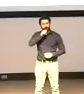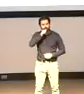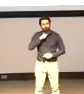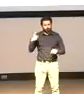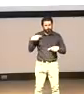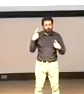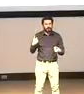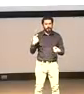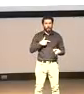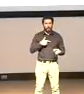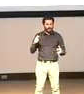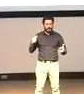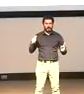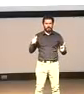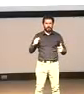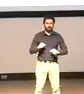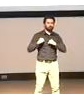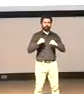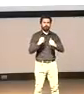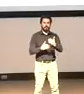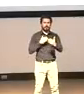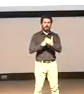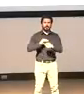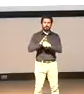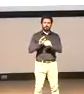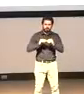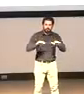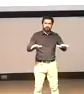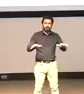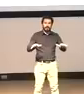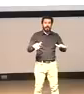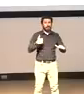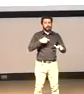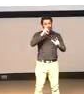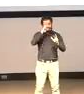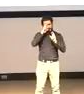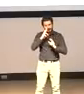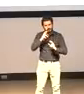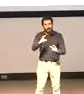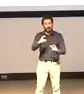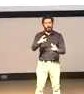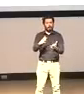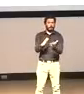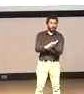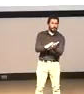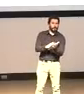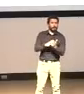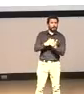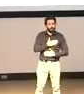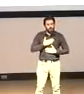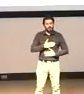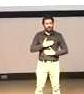the pandemic. You all have my admiration and appreciation, all of you, everybody in our